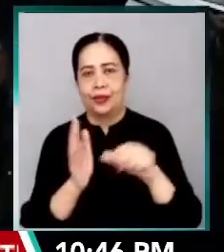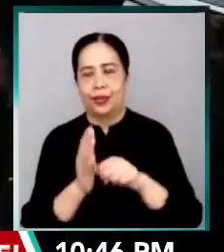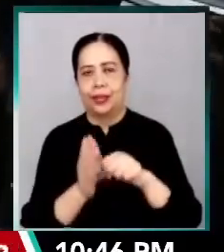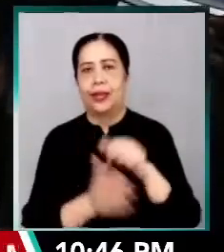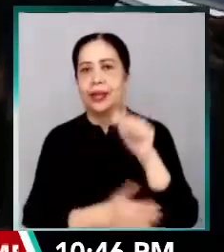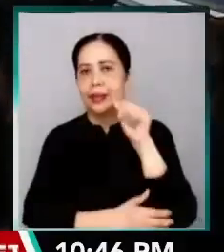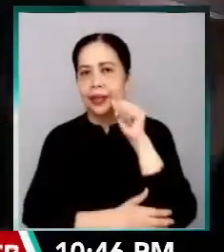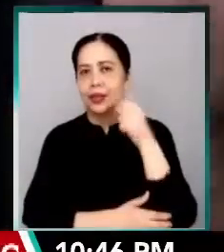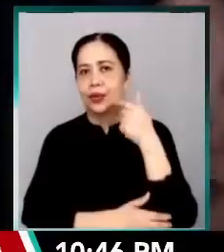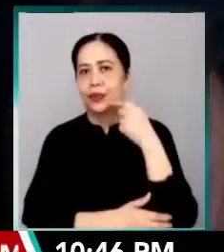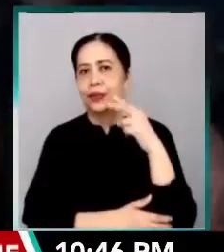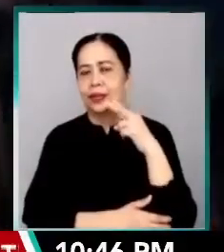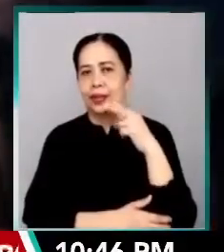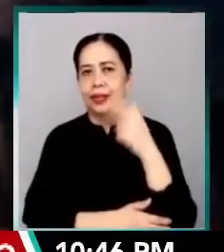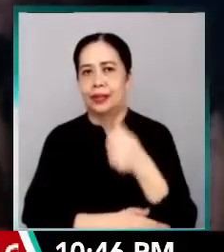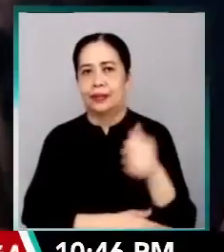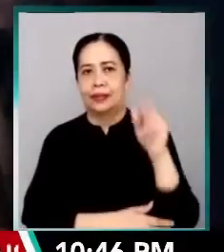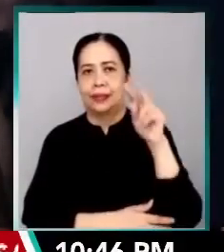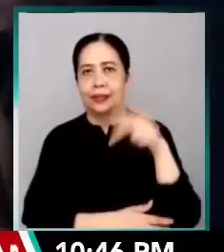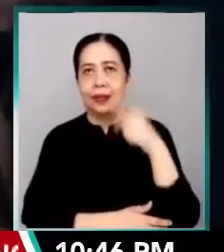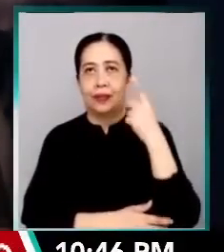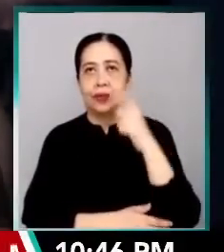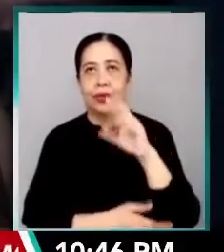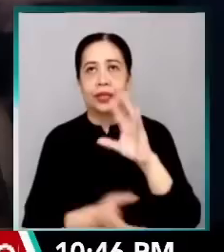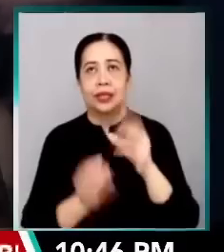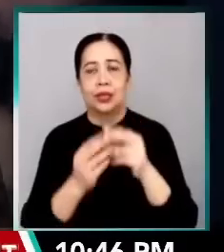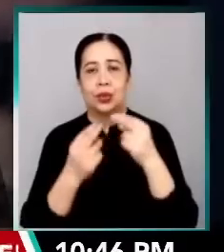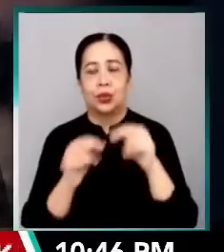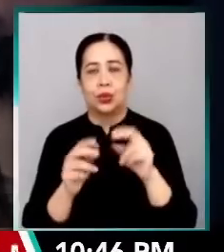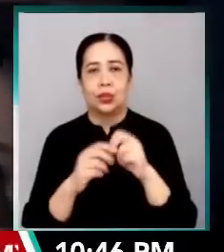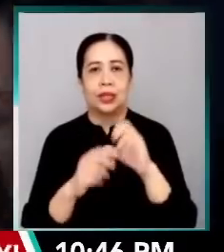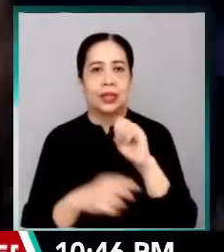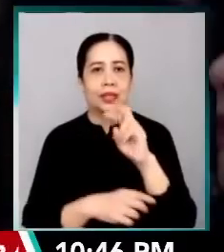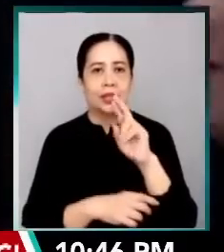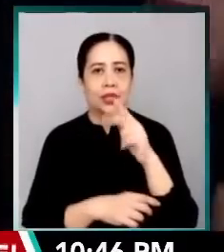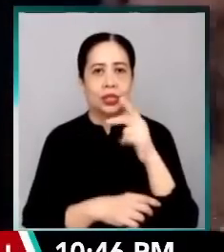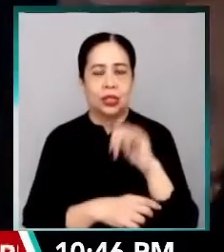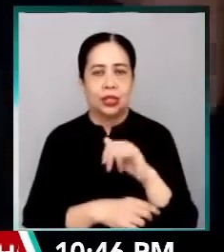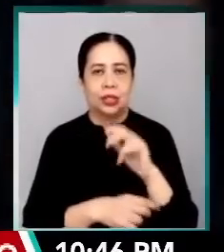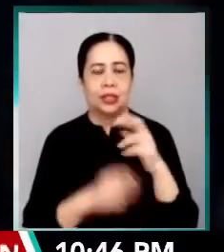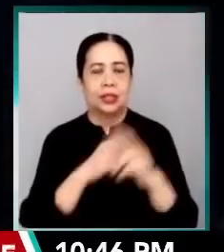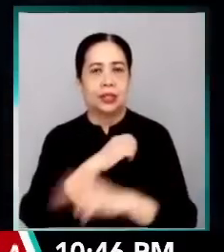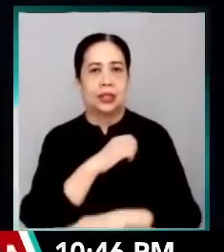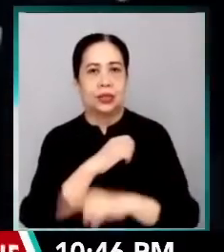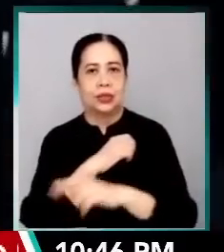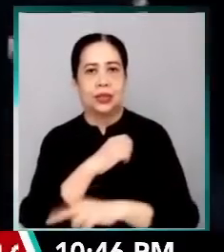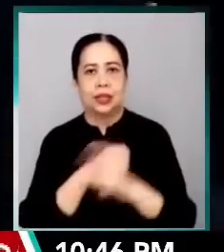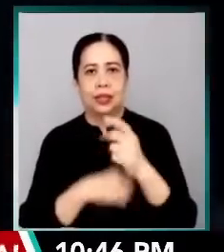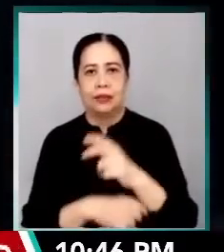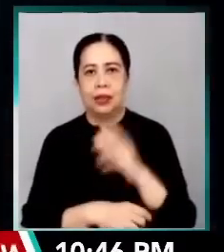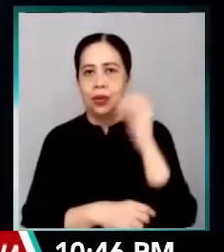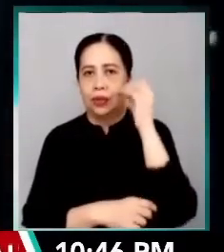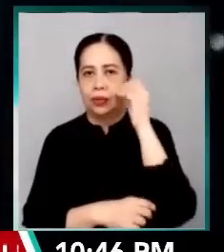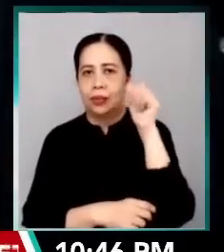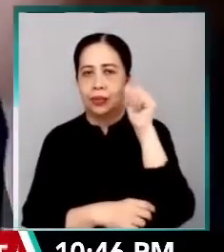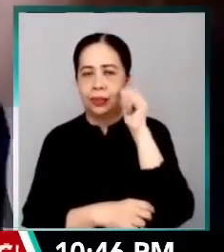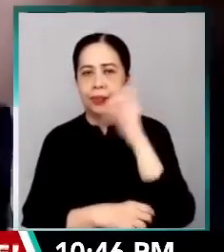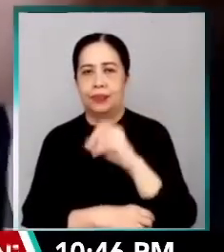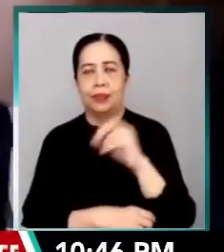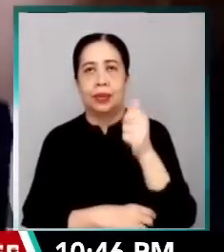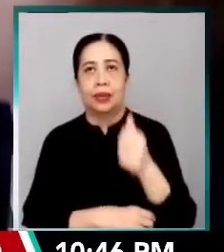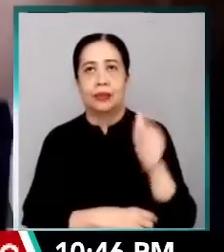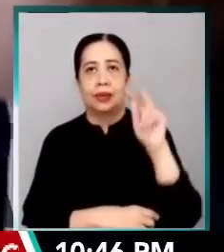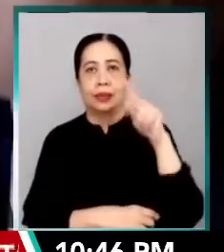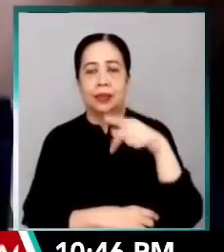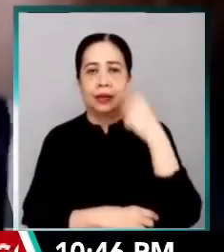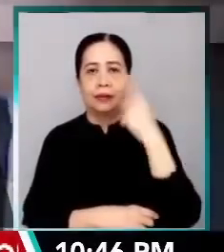GMA Senior Vice President for Integrated News, Synergy and Regional TV Oliver Amoroso, Vice President and Deputy Head for Programs and